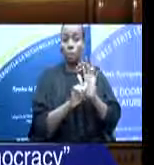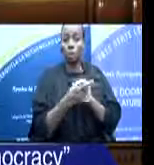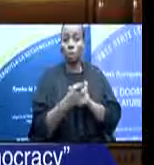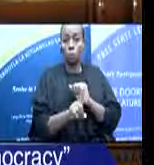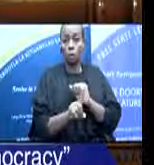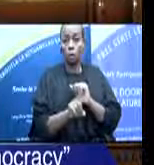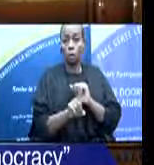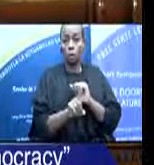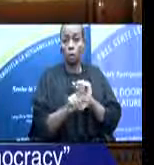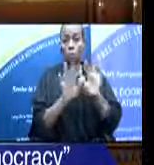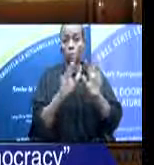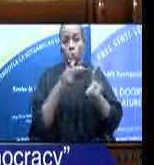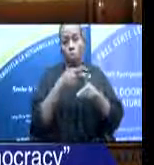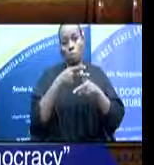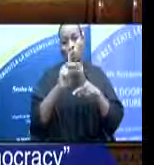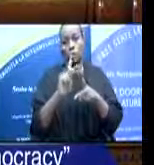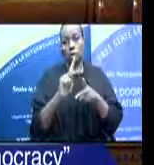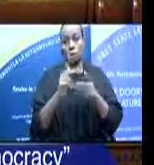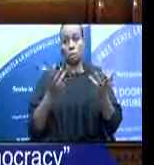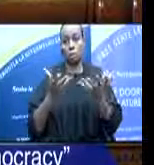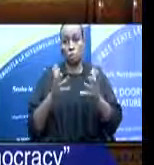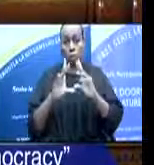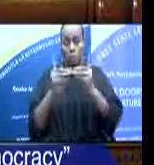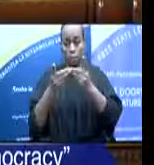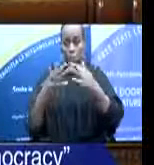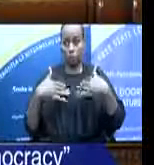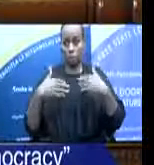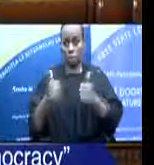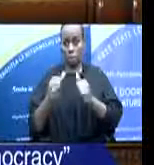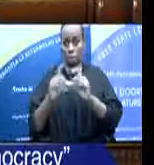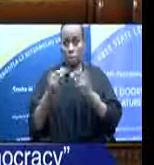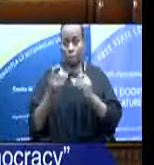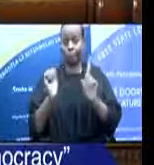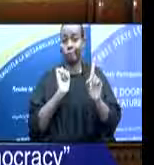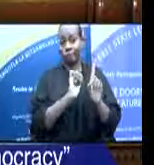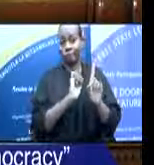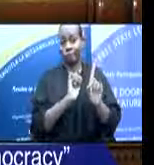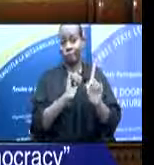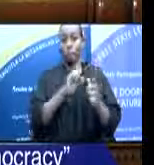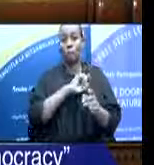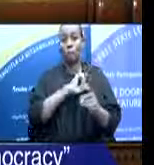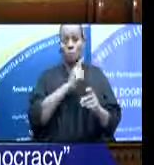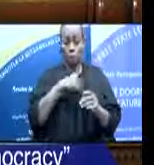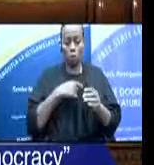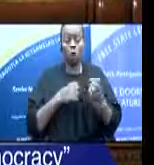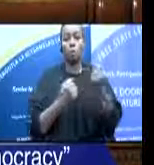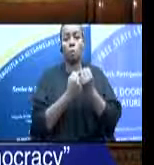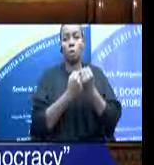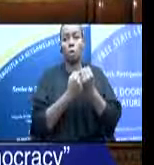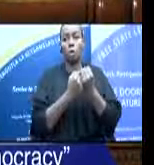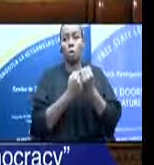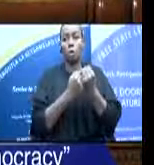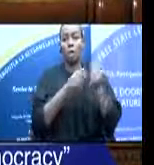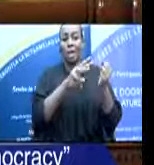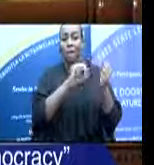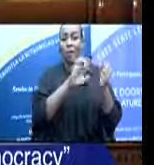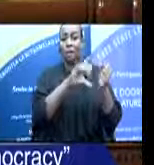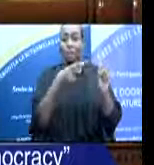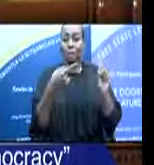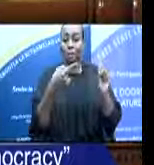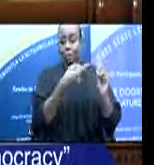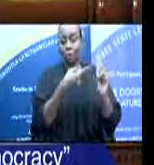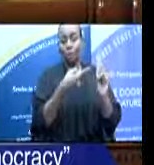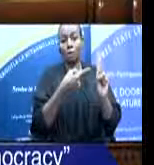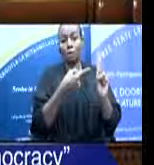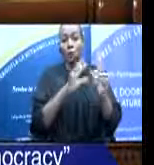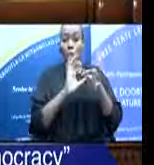people that are professionals in the business that they are managing. That is why we support the approach by the MEC for Health,